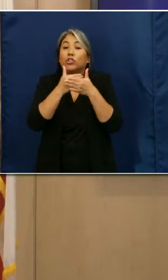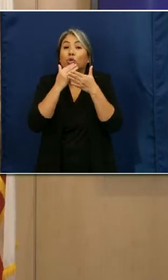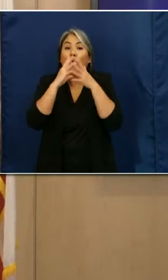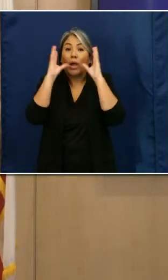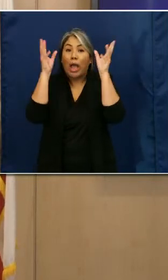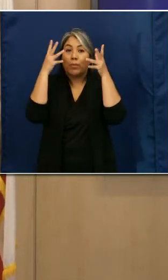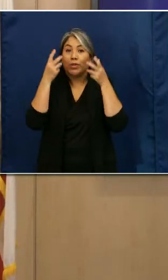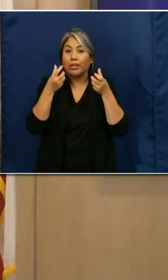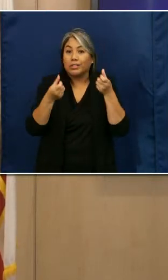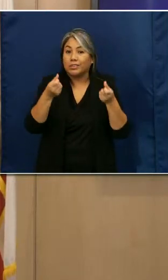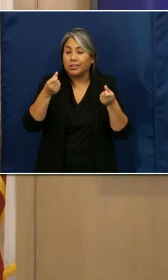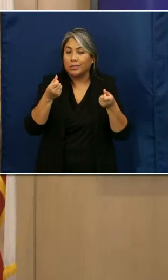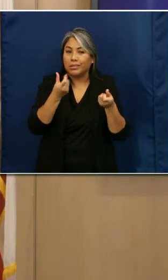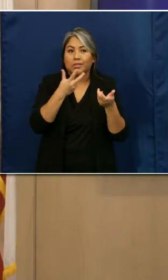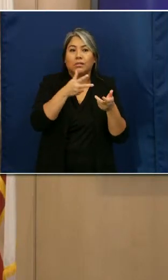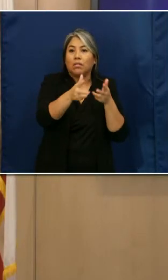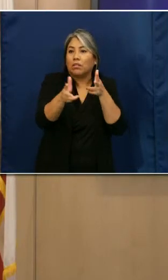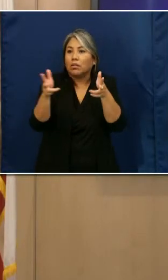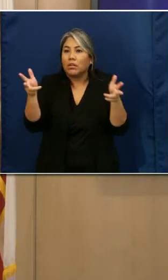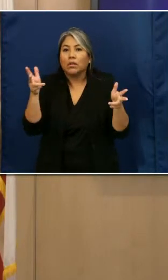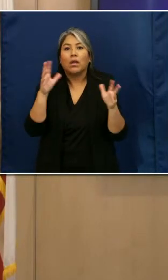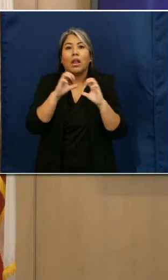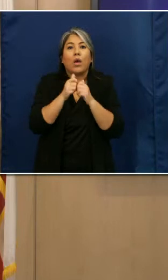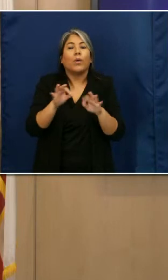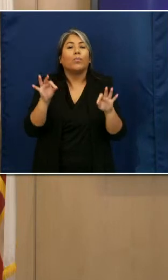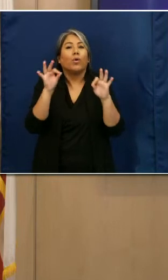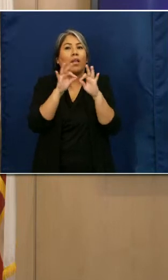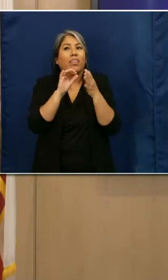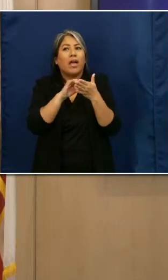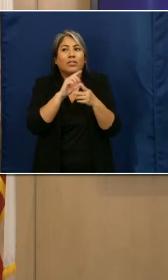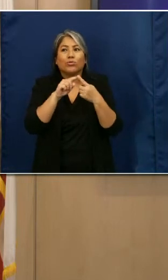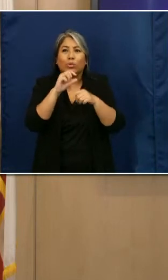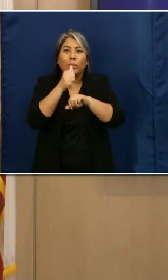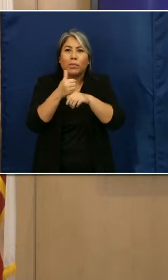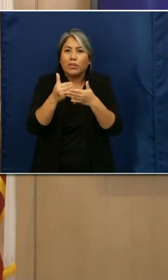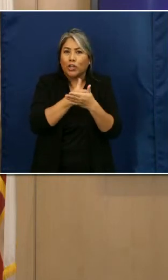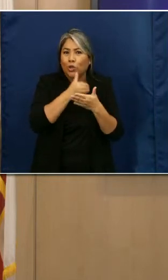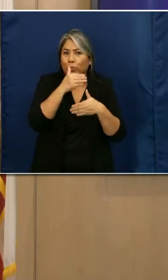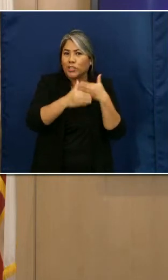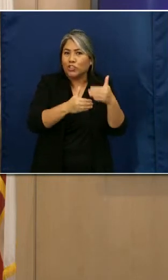ambulance diversion and how important it was to implement the new procedure?